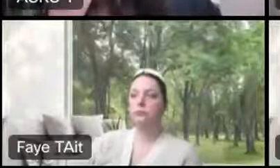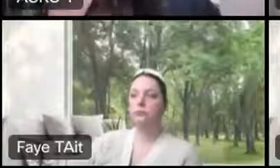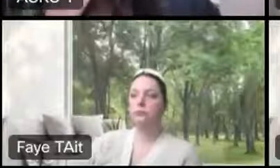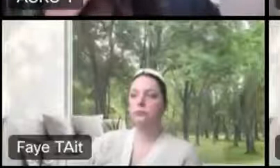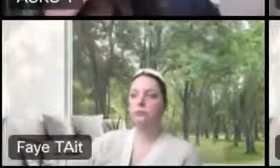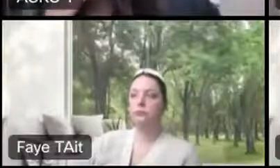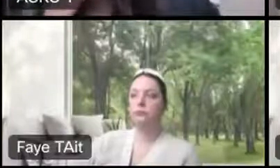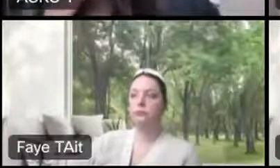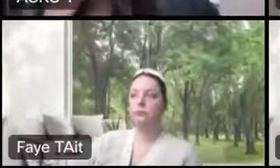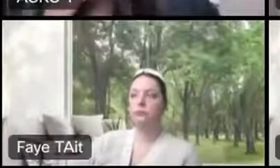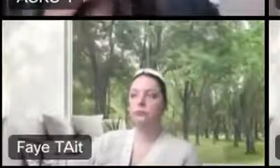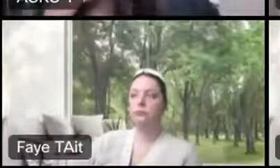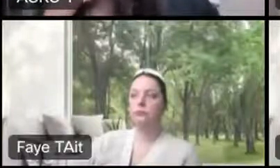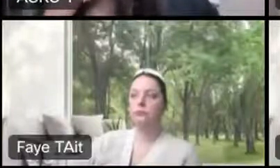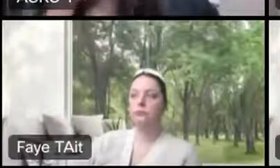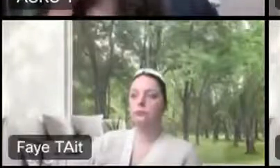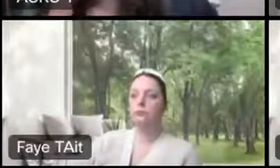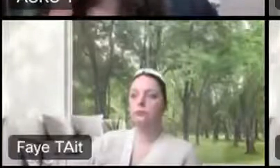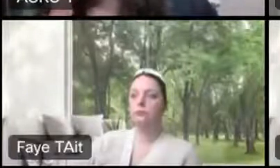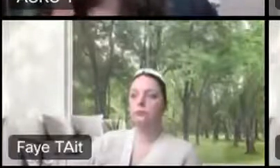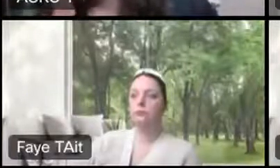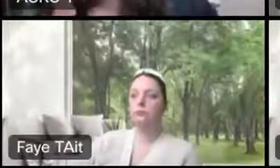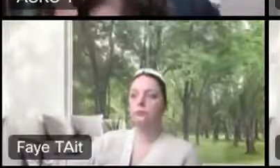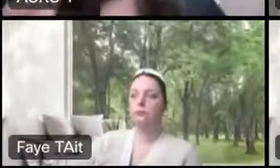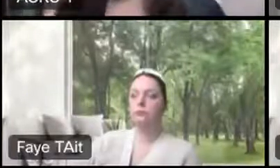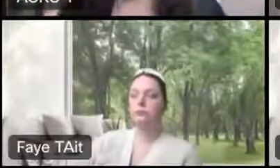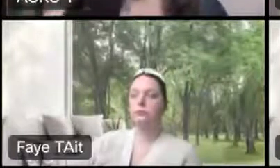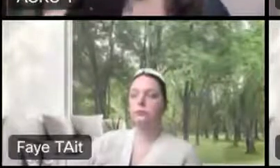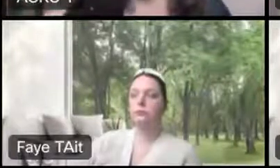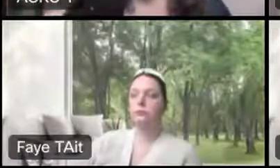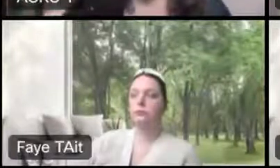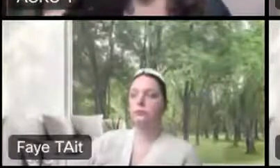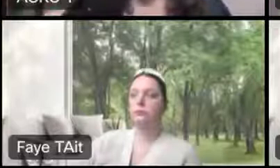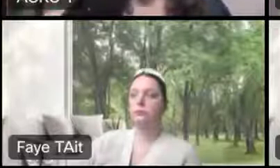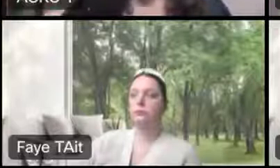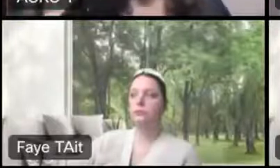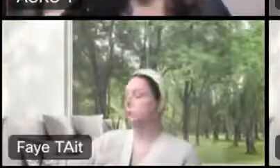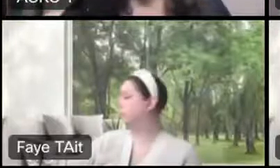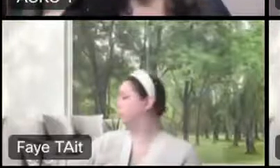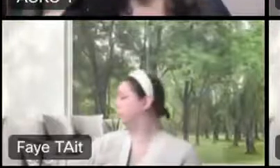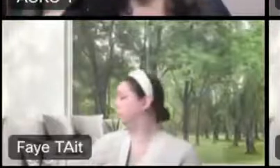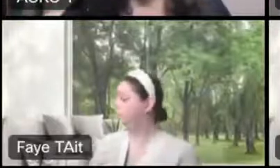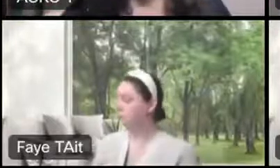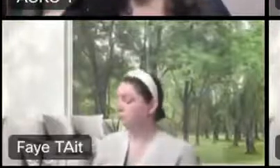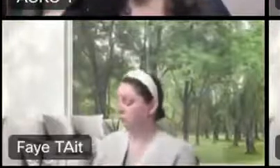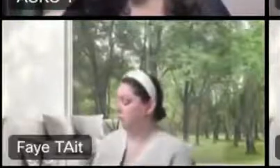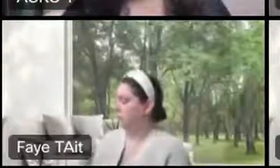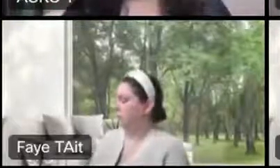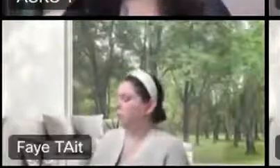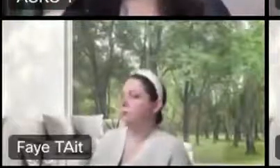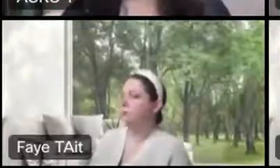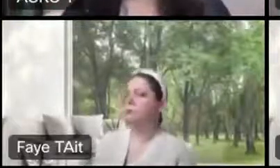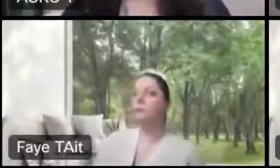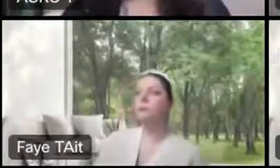for quite some time and went through a lot of our special incident reports and went through other regional centers as well. And